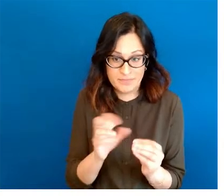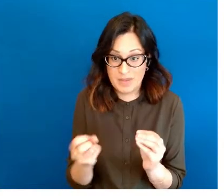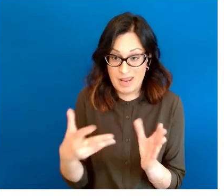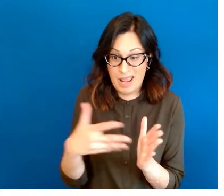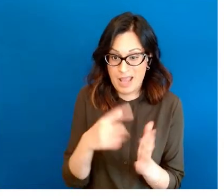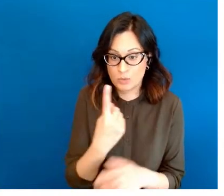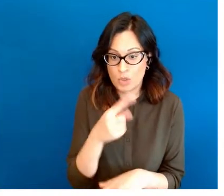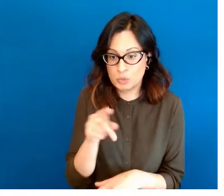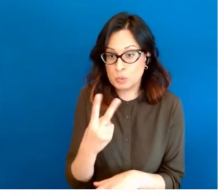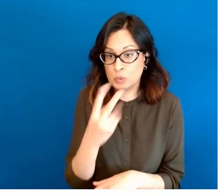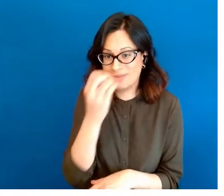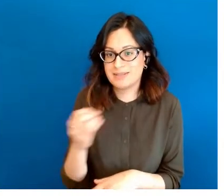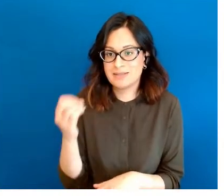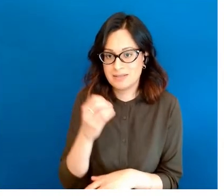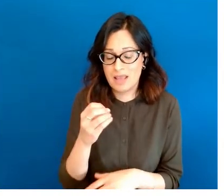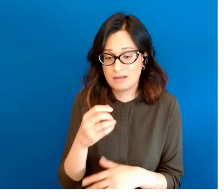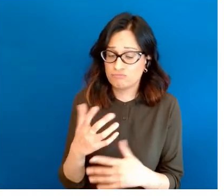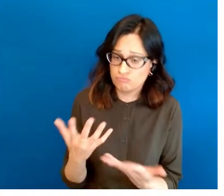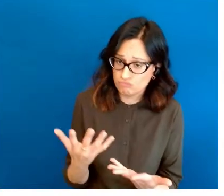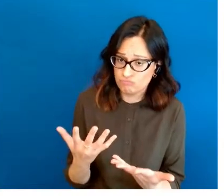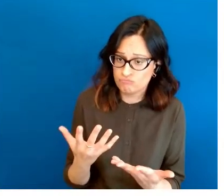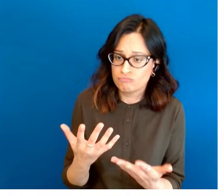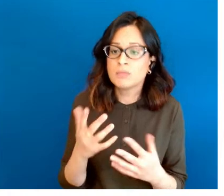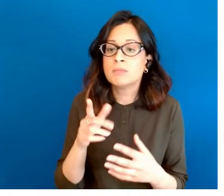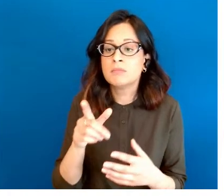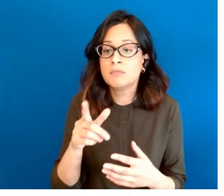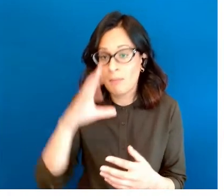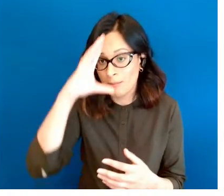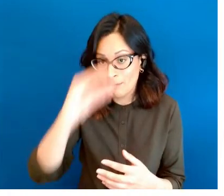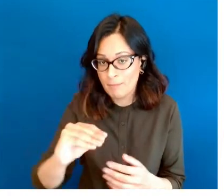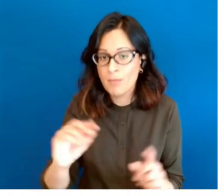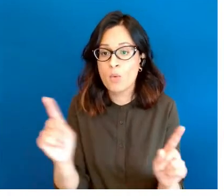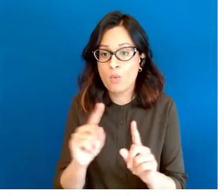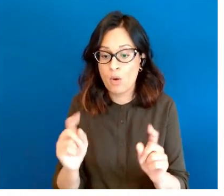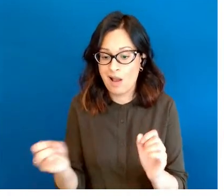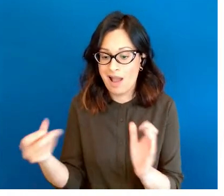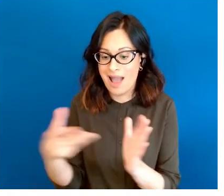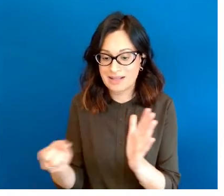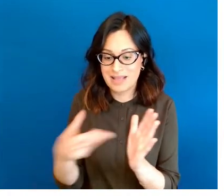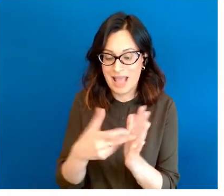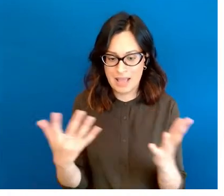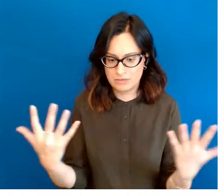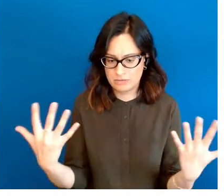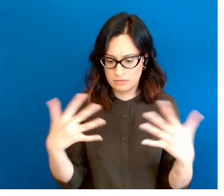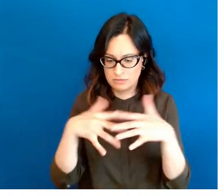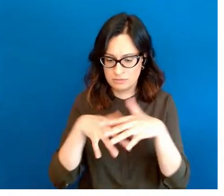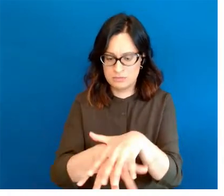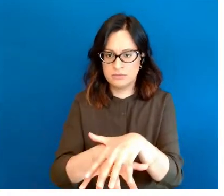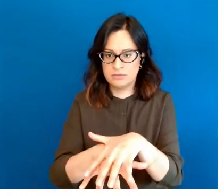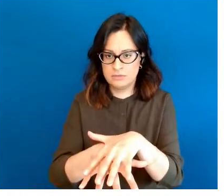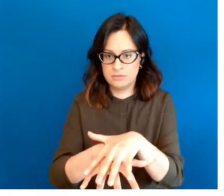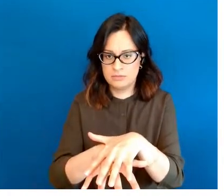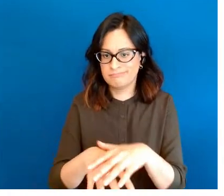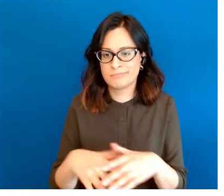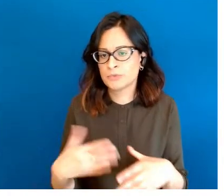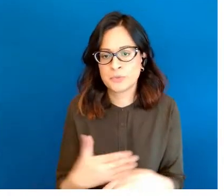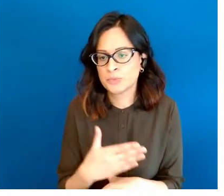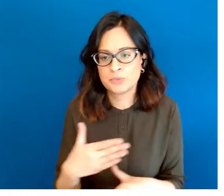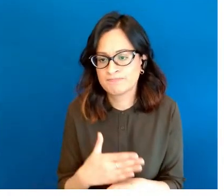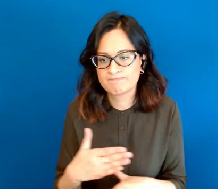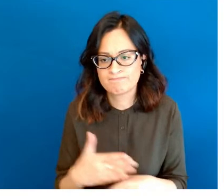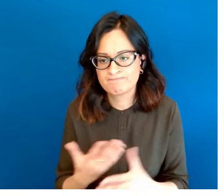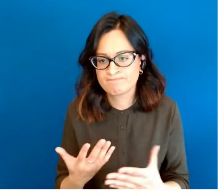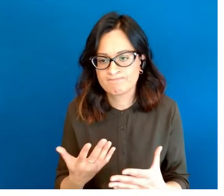2%. So by and large, the message here is that adding these treatments together is pretty ineffective. So you're giving